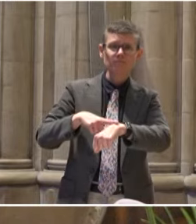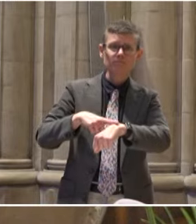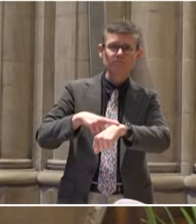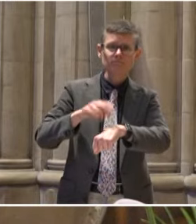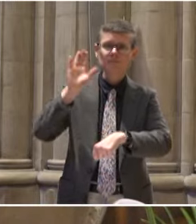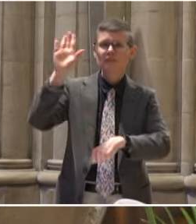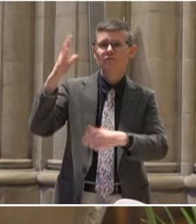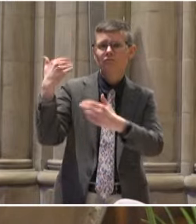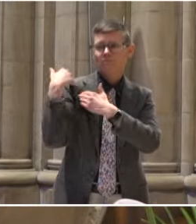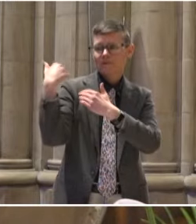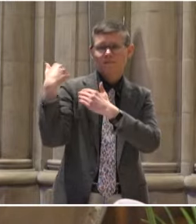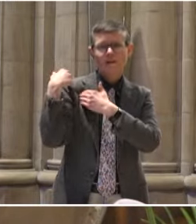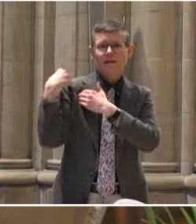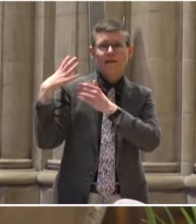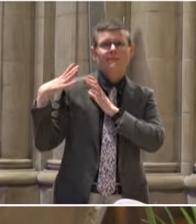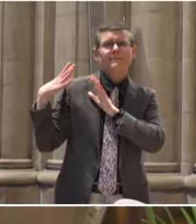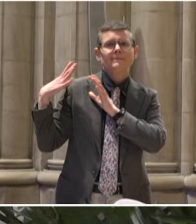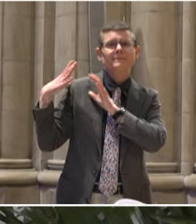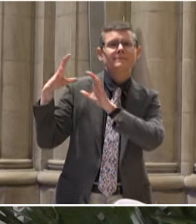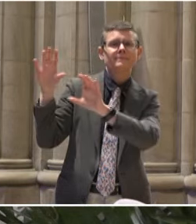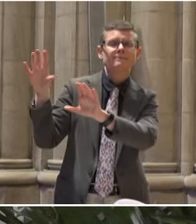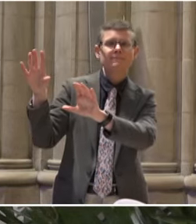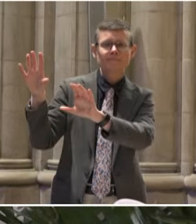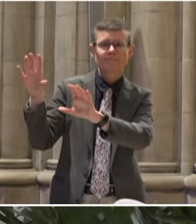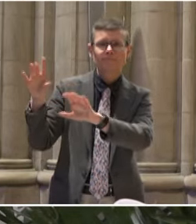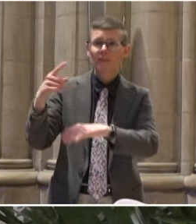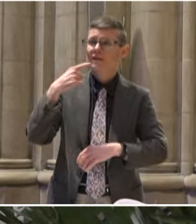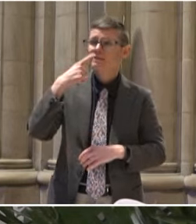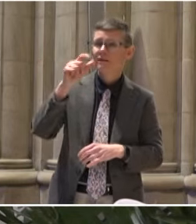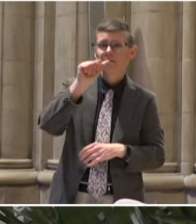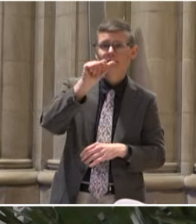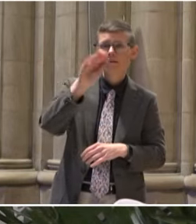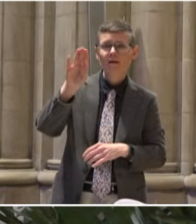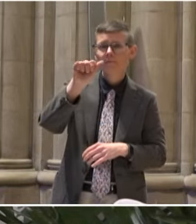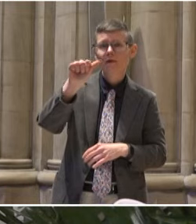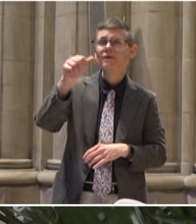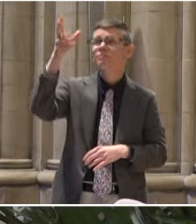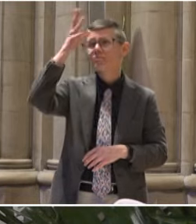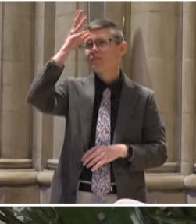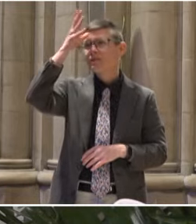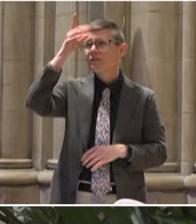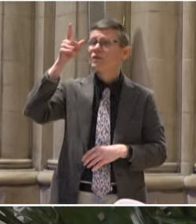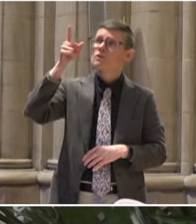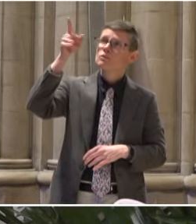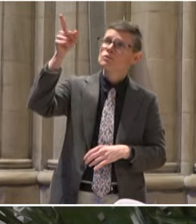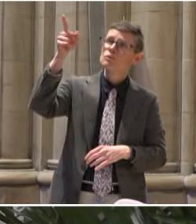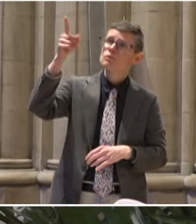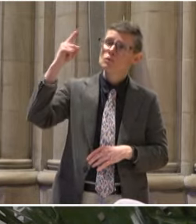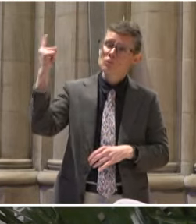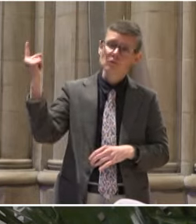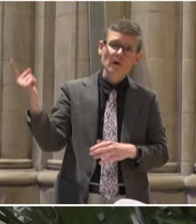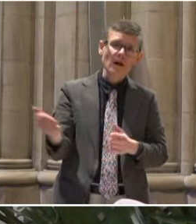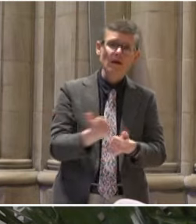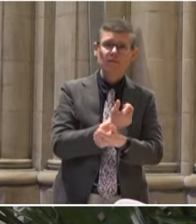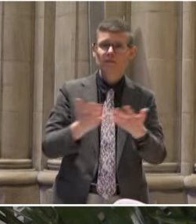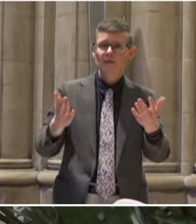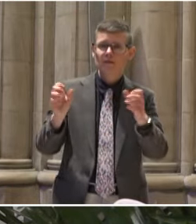him. He said, Abba, Father, for you all things are